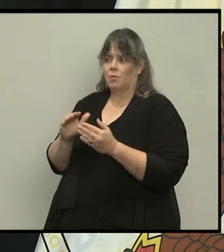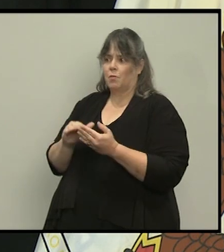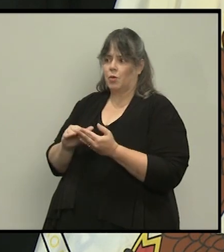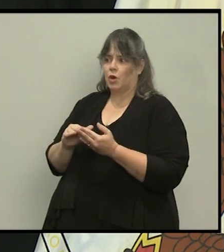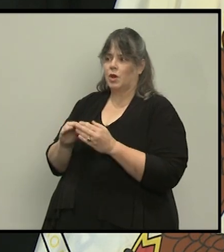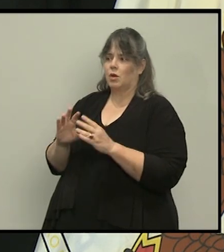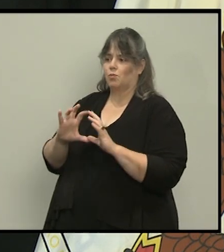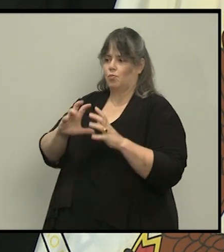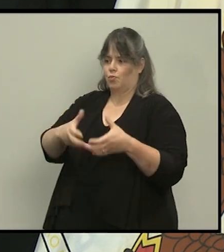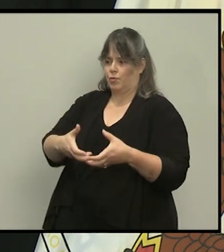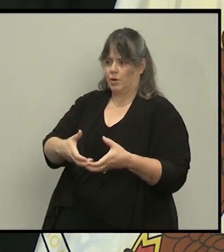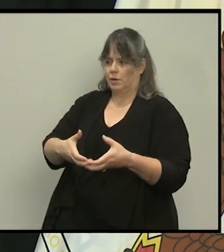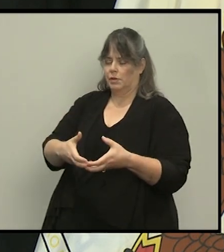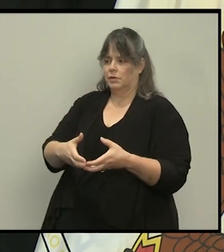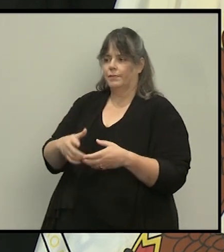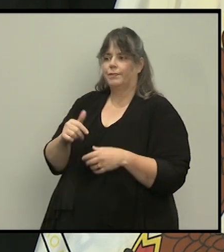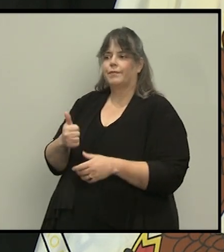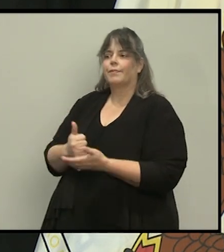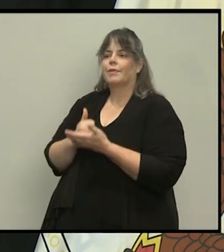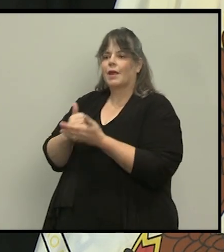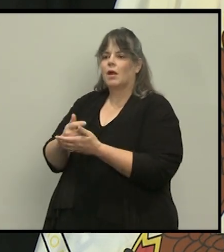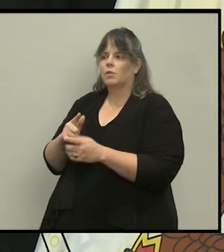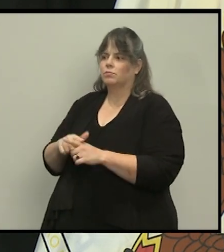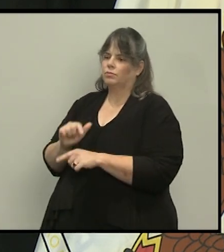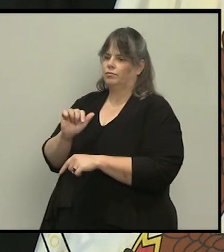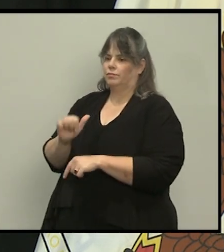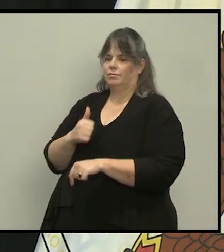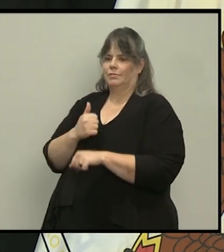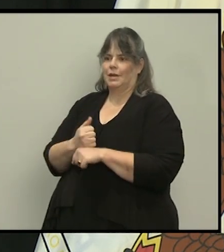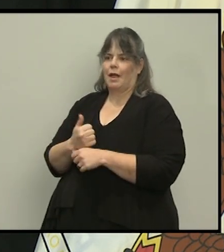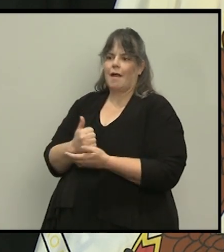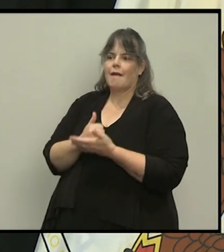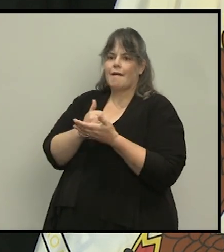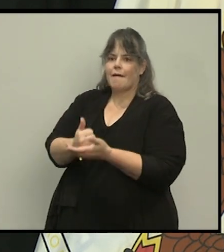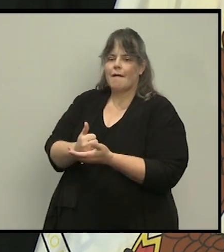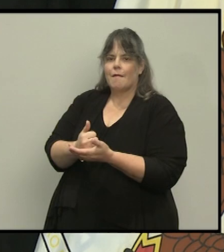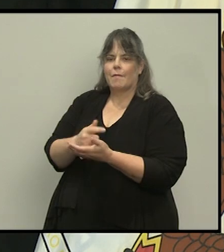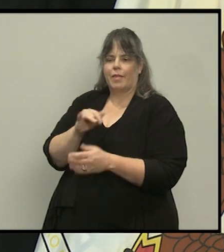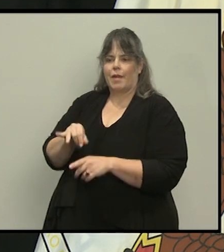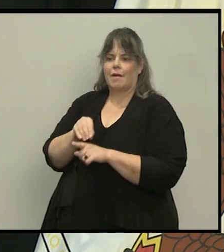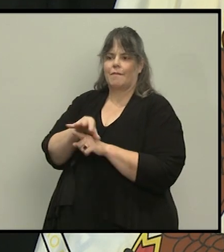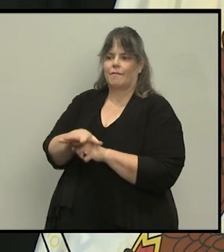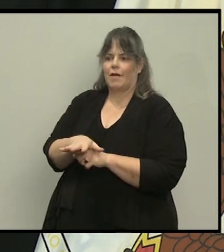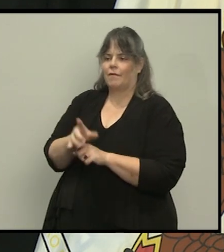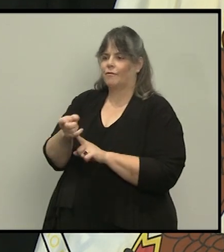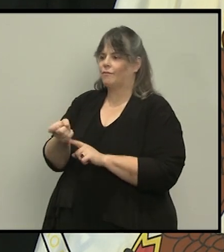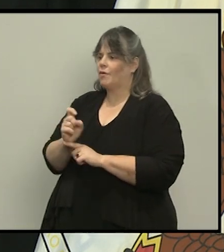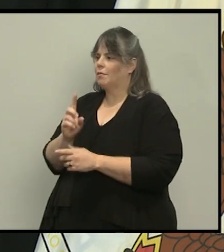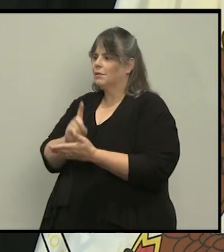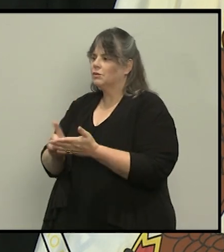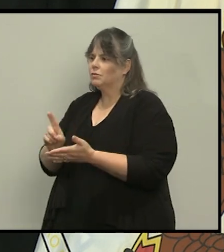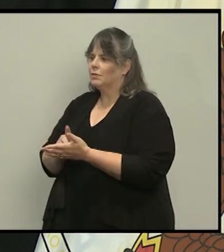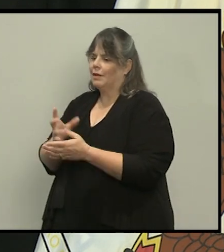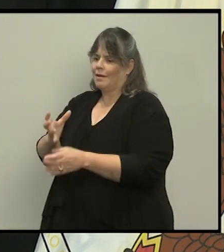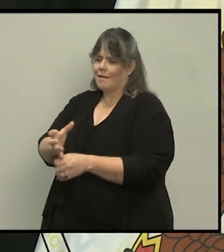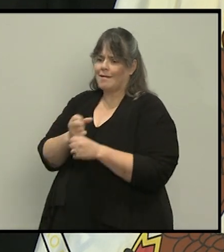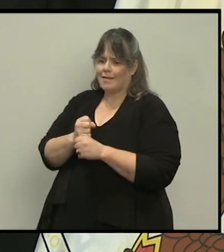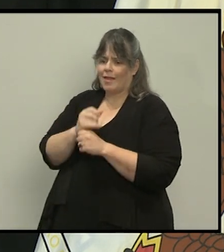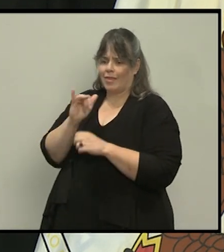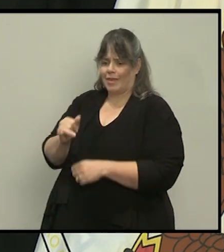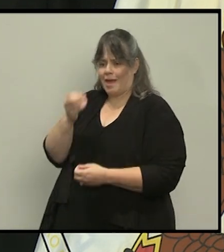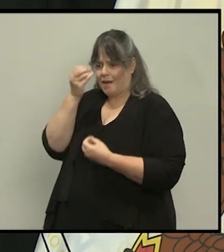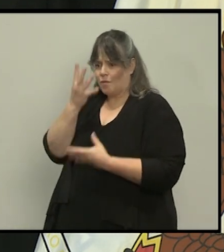ensure communities that are affected by structural racism and other discrimination are getting the information and